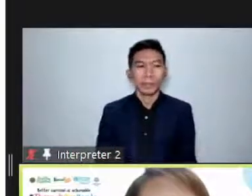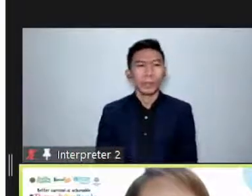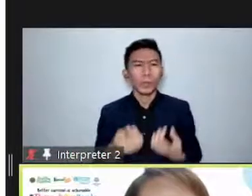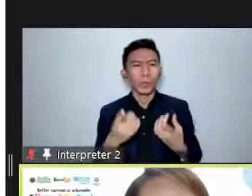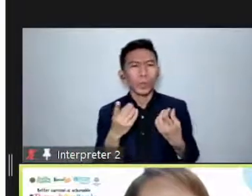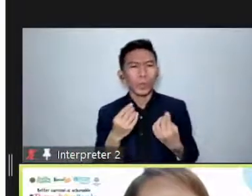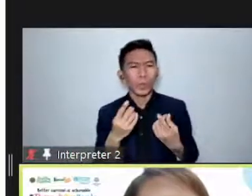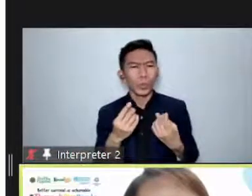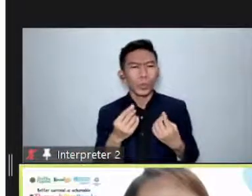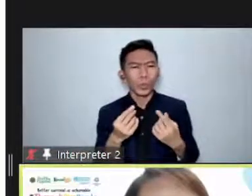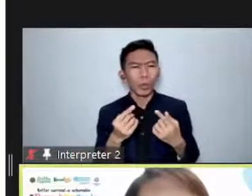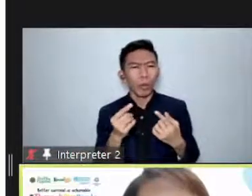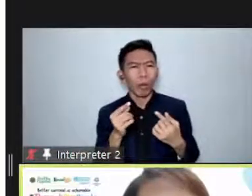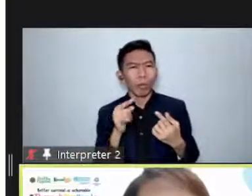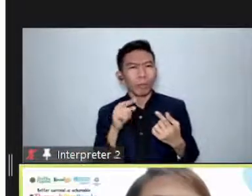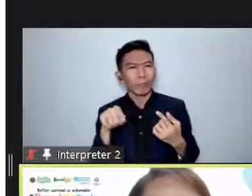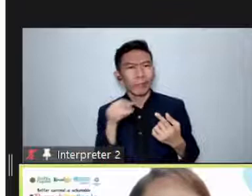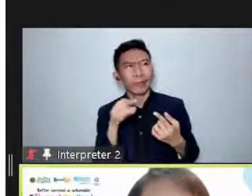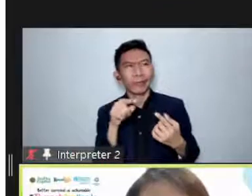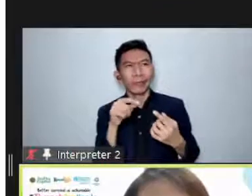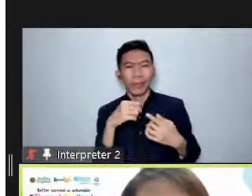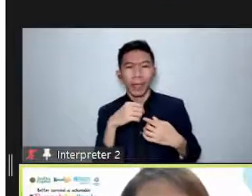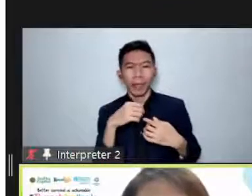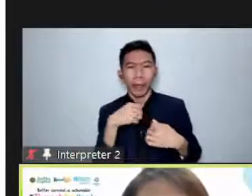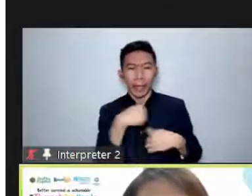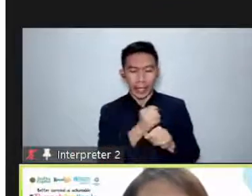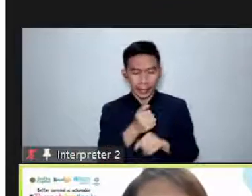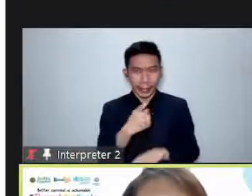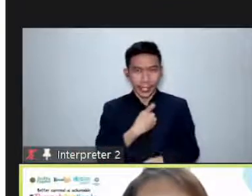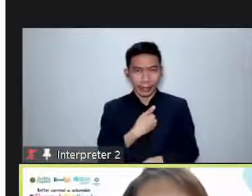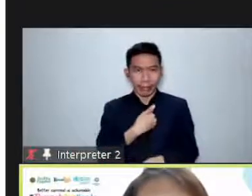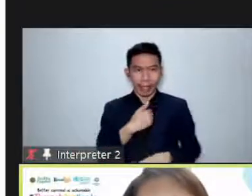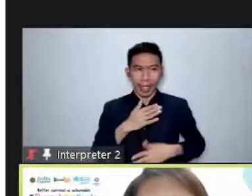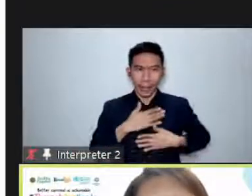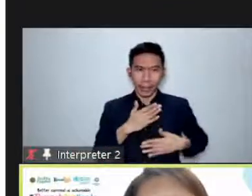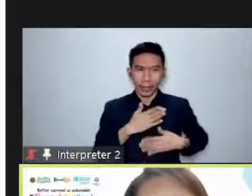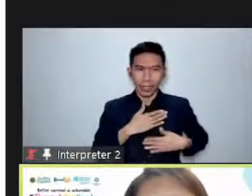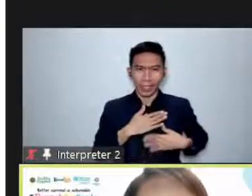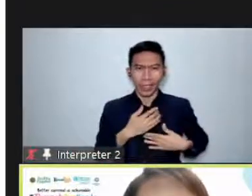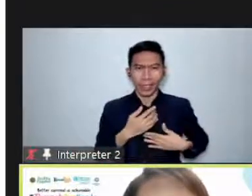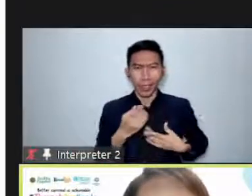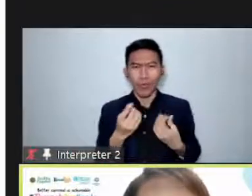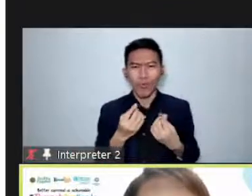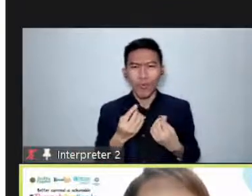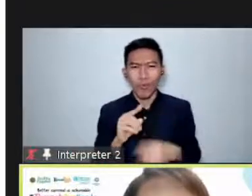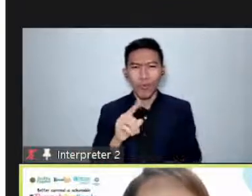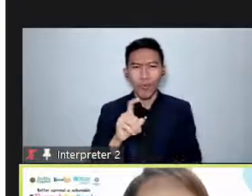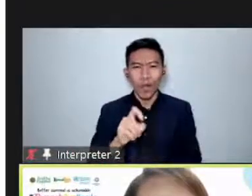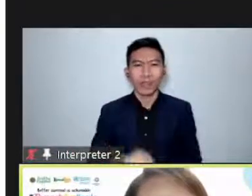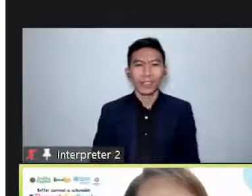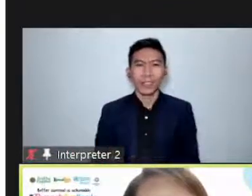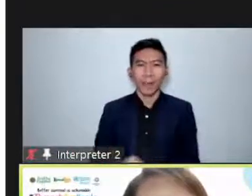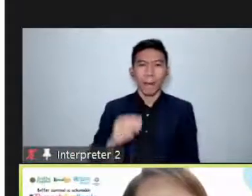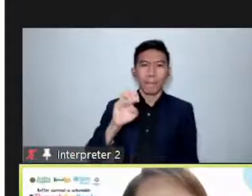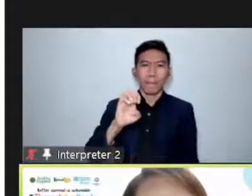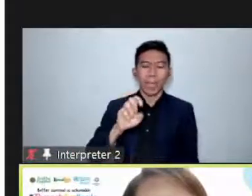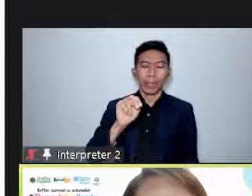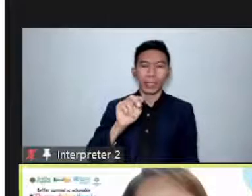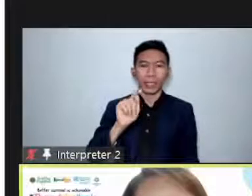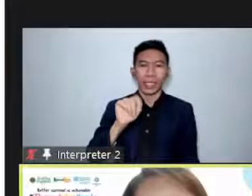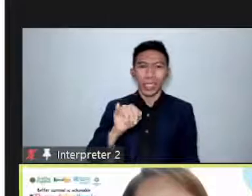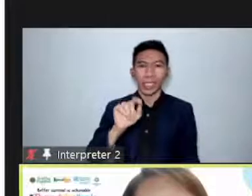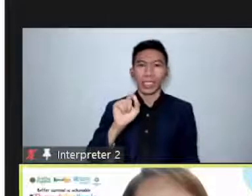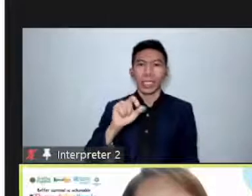to make yourself happy when you are stressed? So kindly go to menti.com and use the